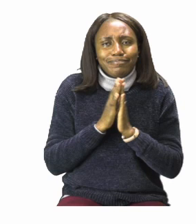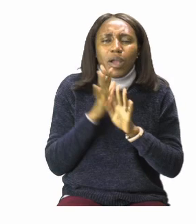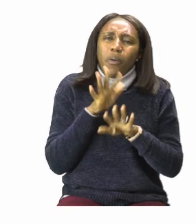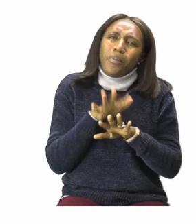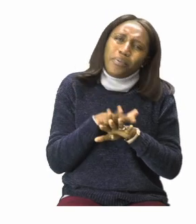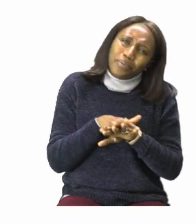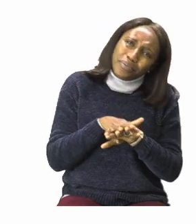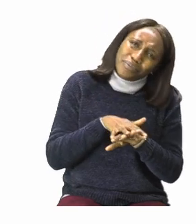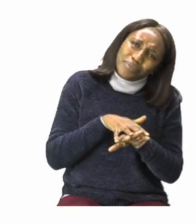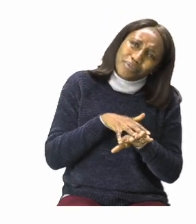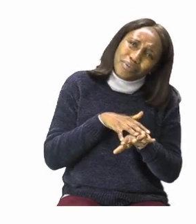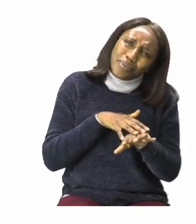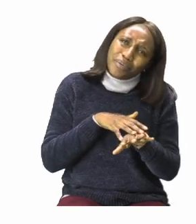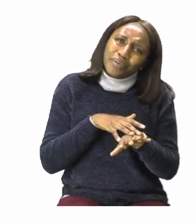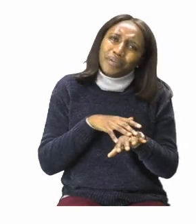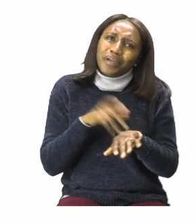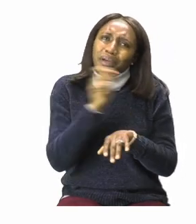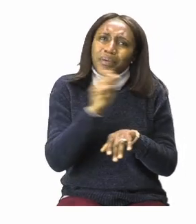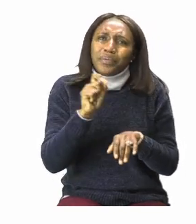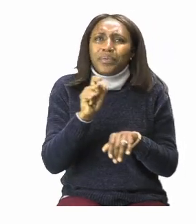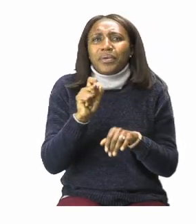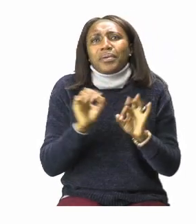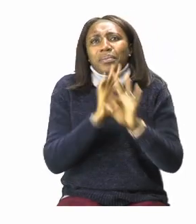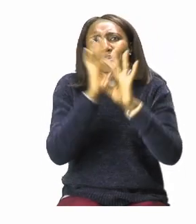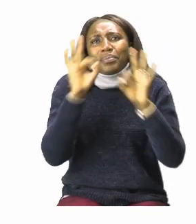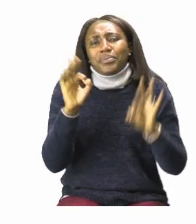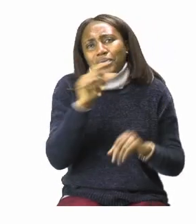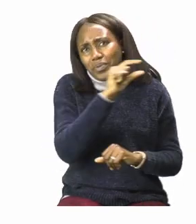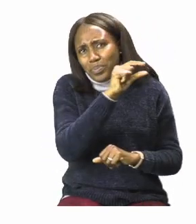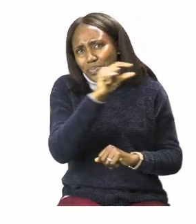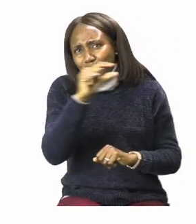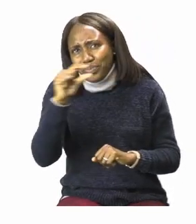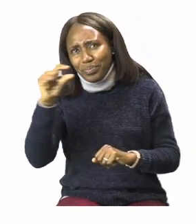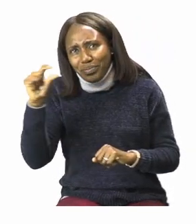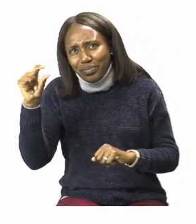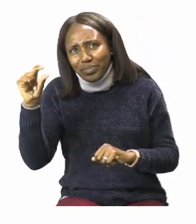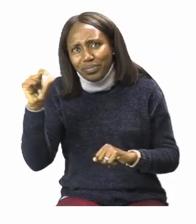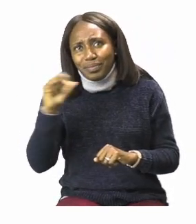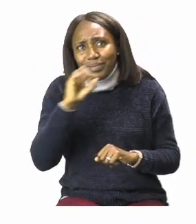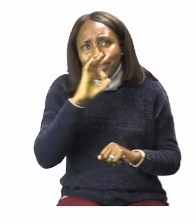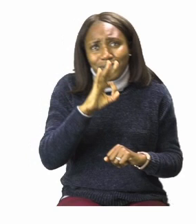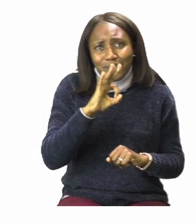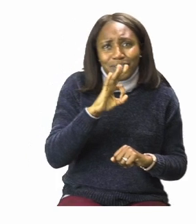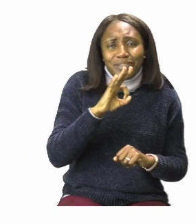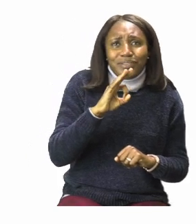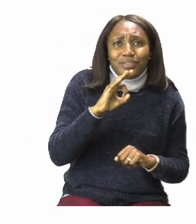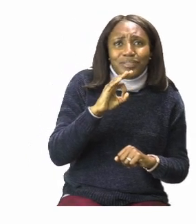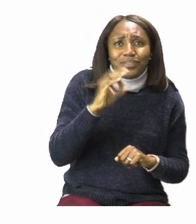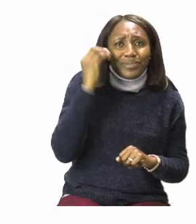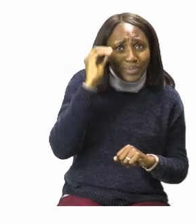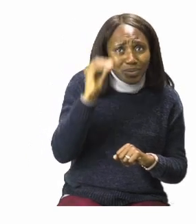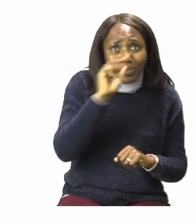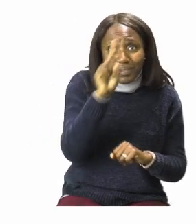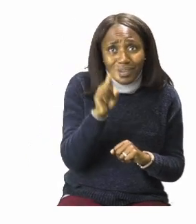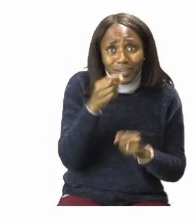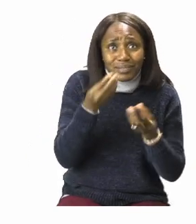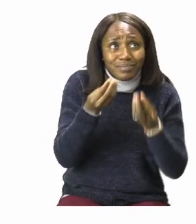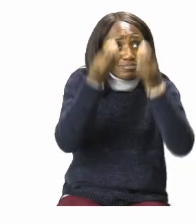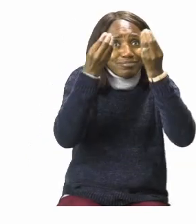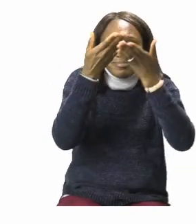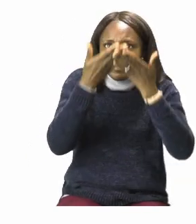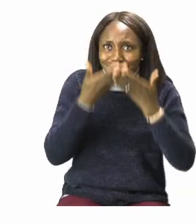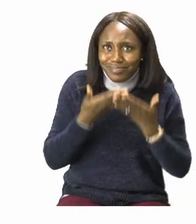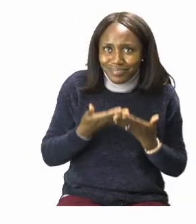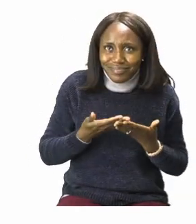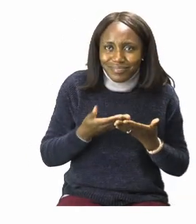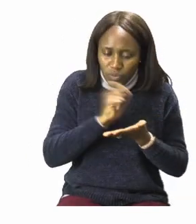make beautiful sentences. Structure them well, and if you need spellings or help with some spellings, you can always ask